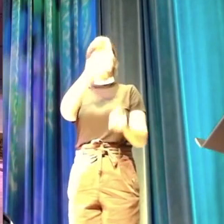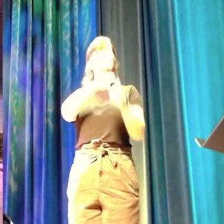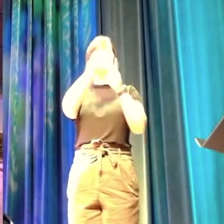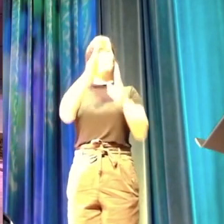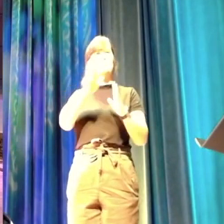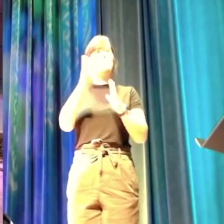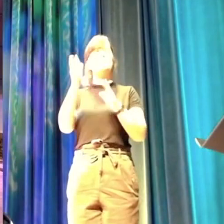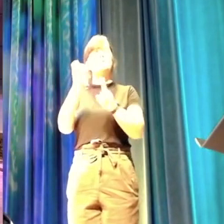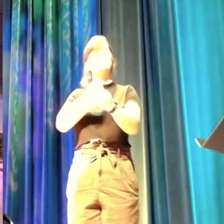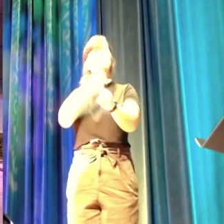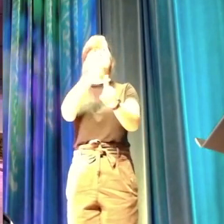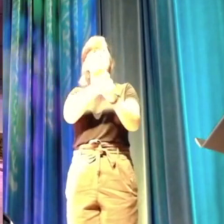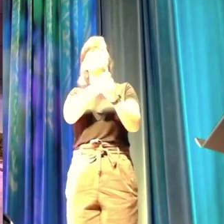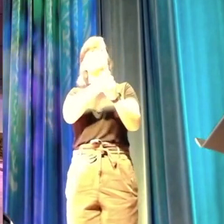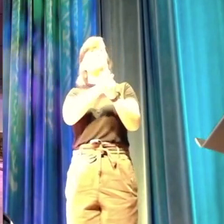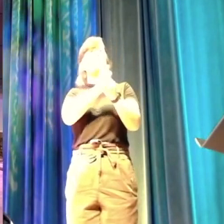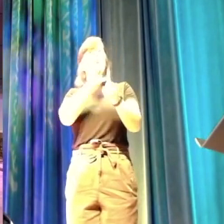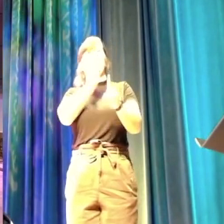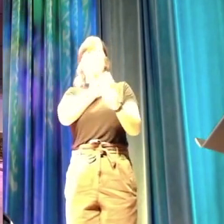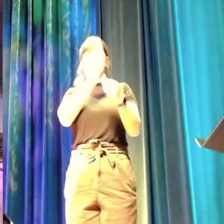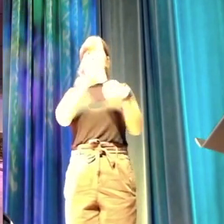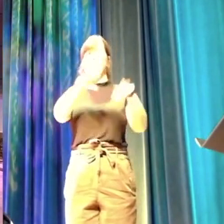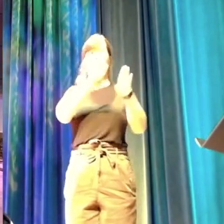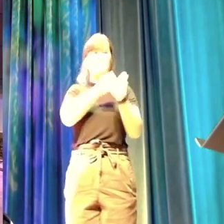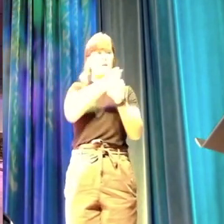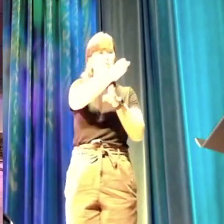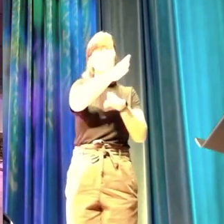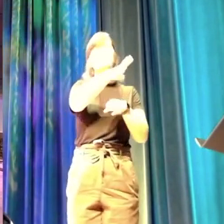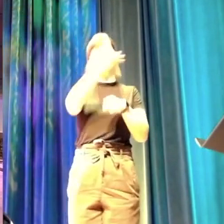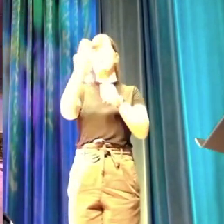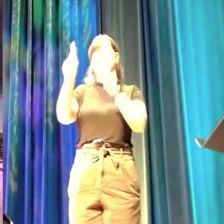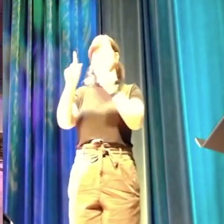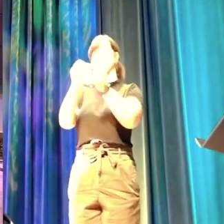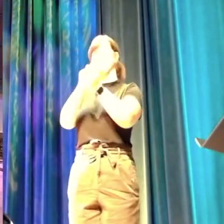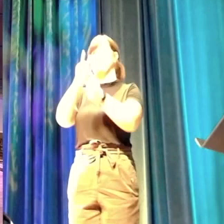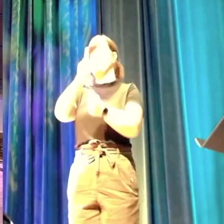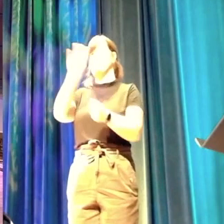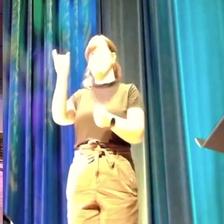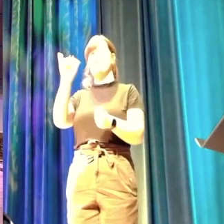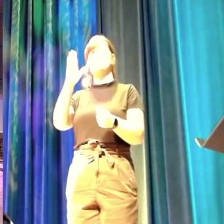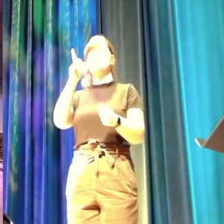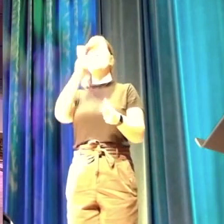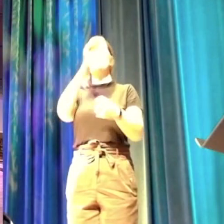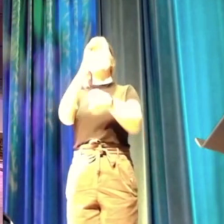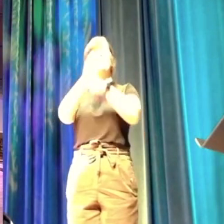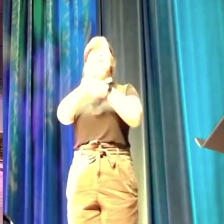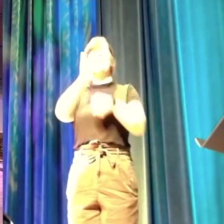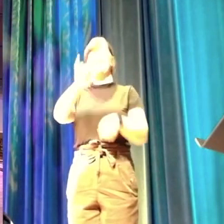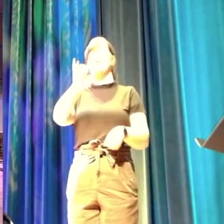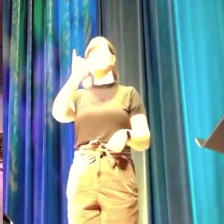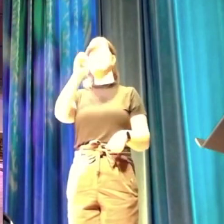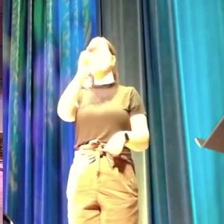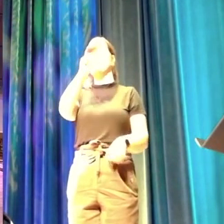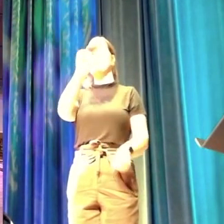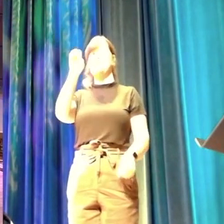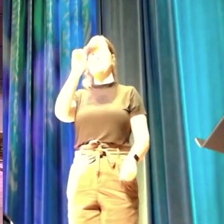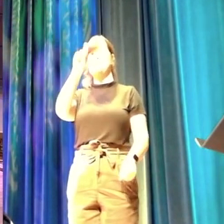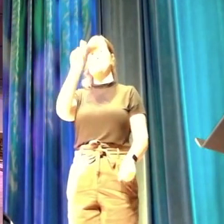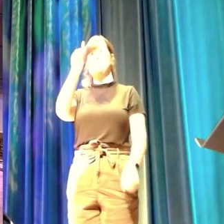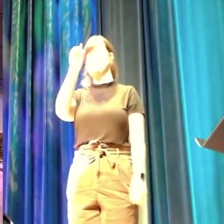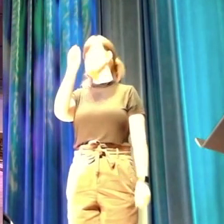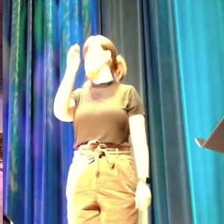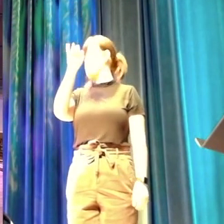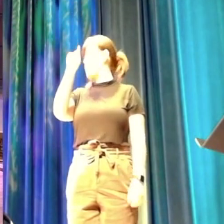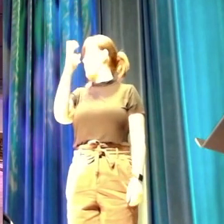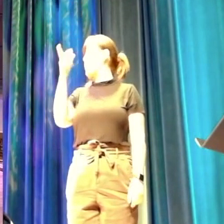left a lasting legacy to our field and those with vision loss. Our recipient is Jesse D. Smith. Mr. Smith was